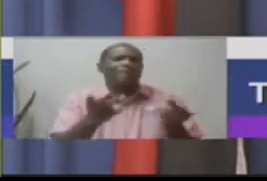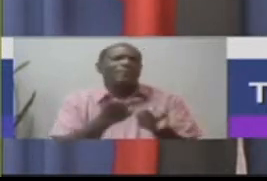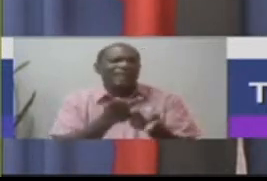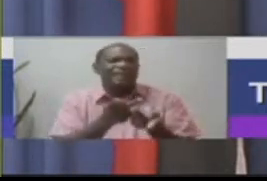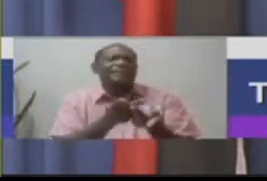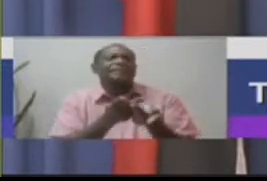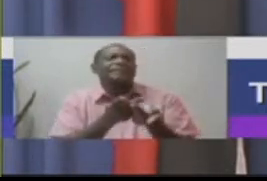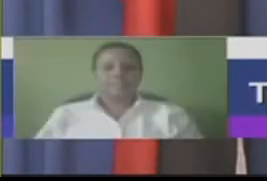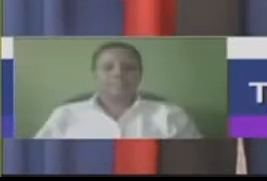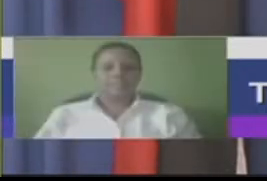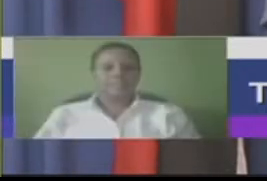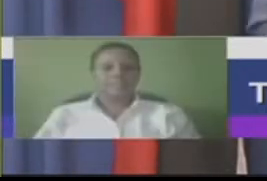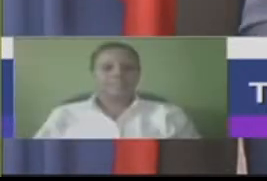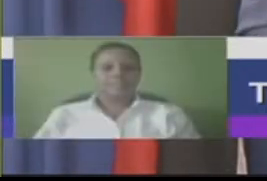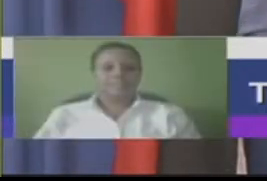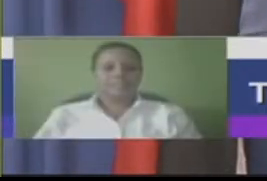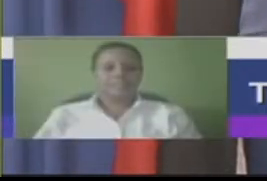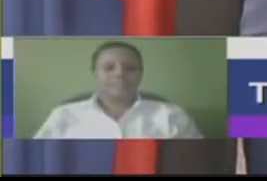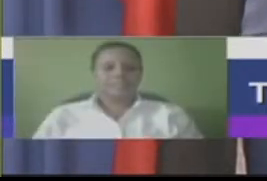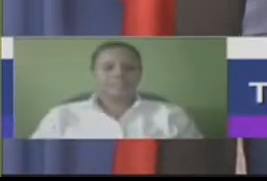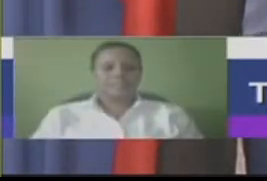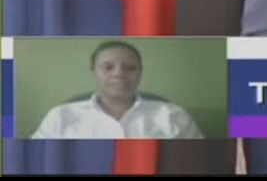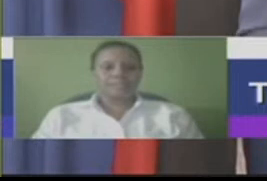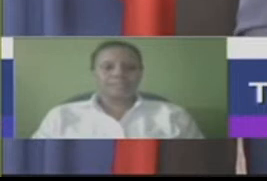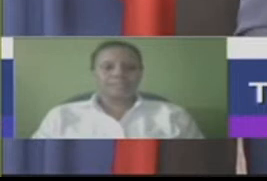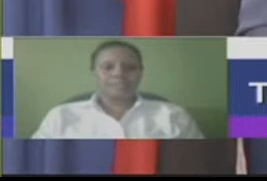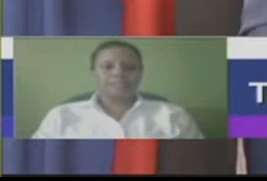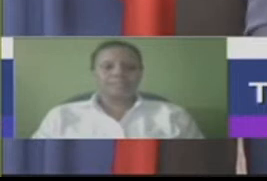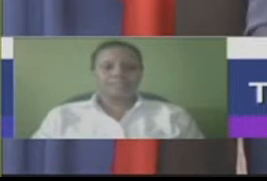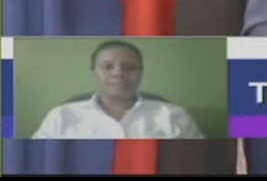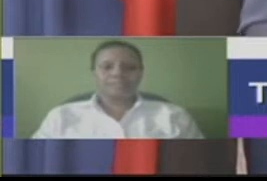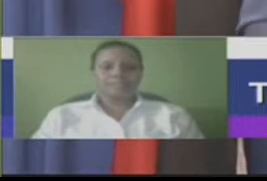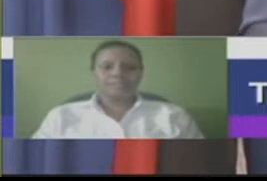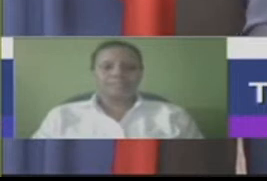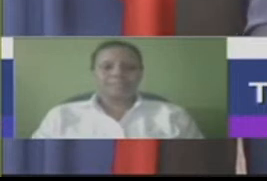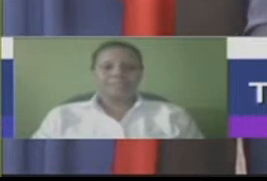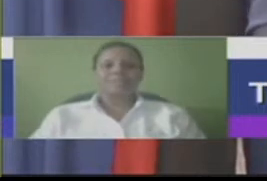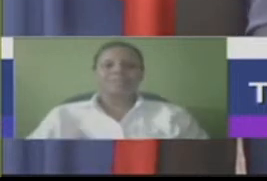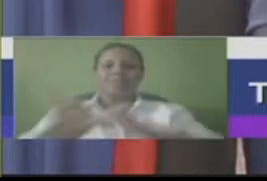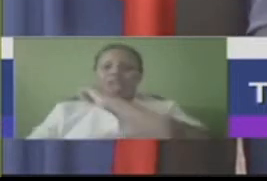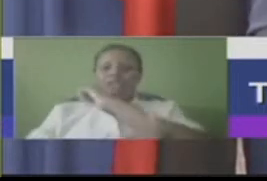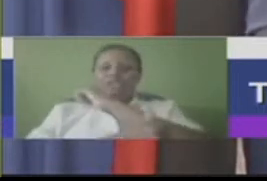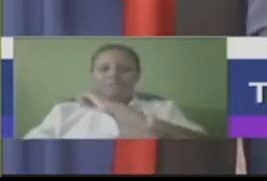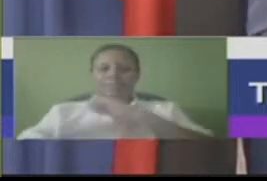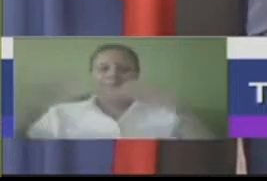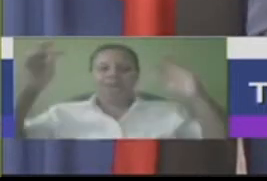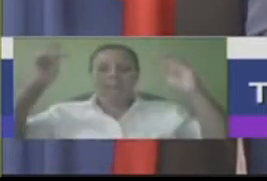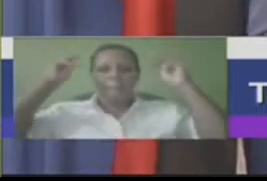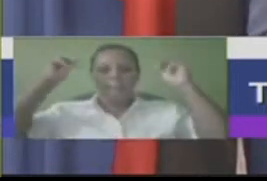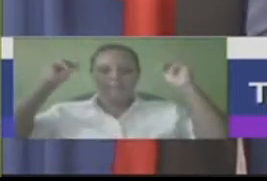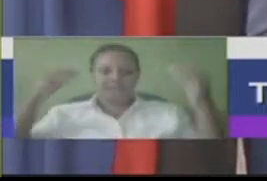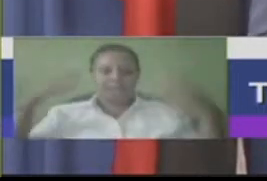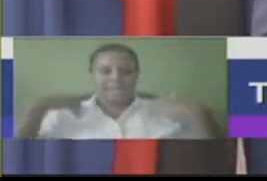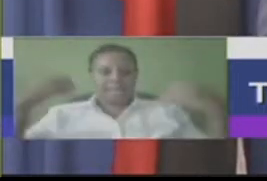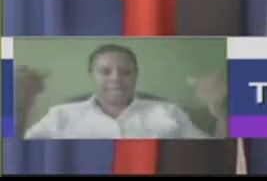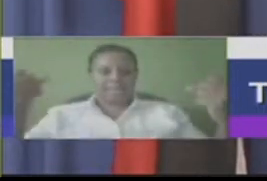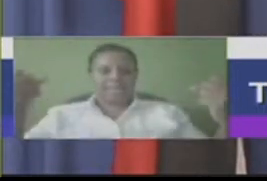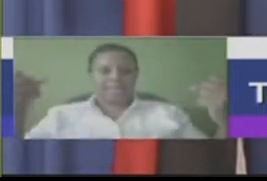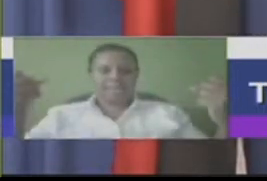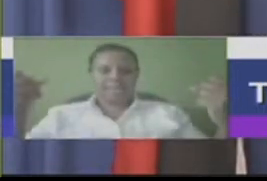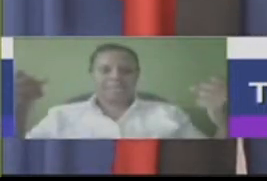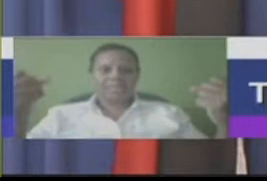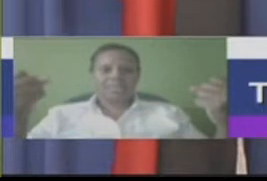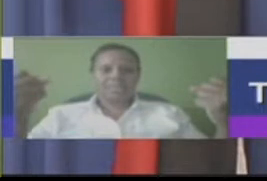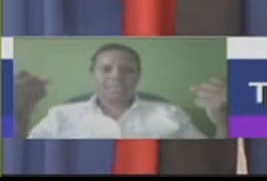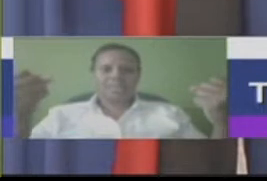authority of the county medical officer of health there. So this is a major development at a